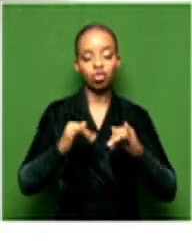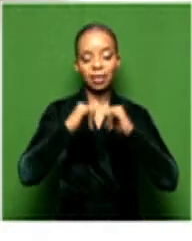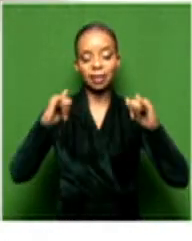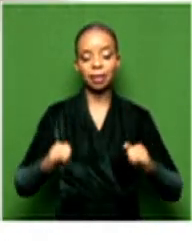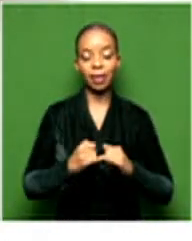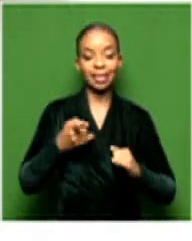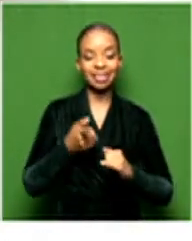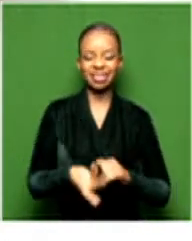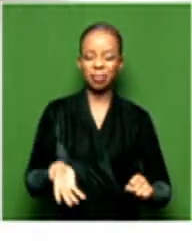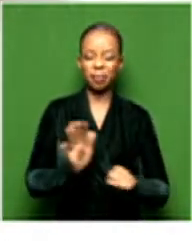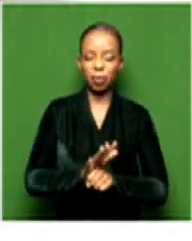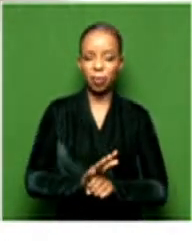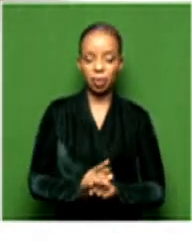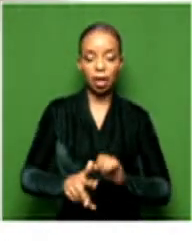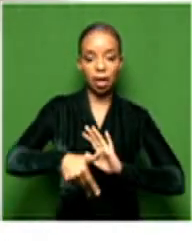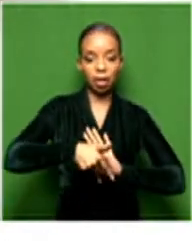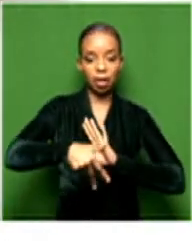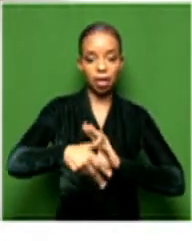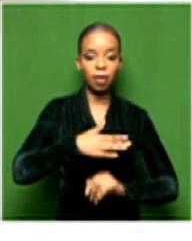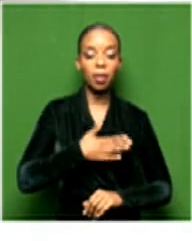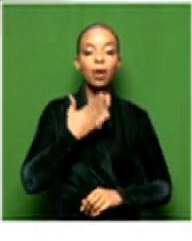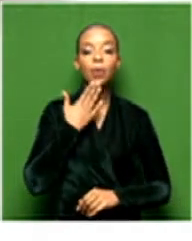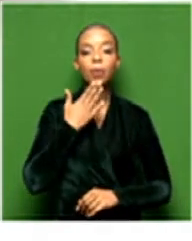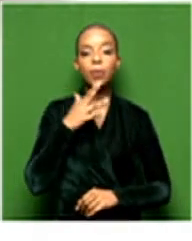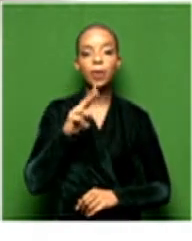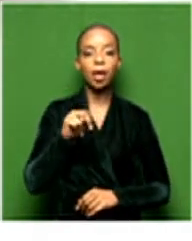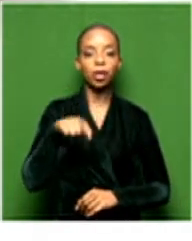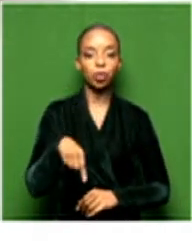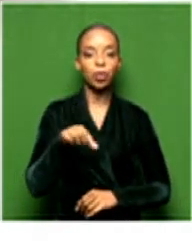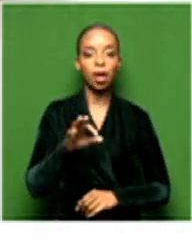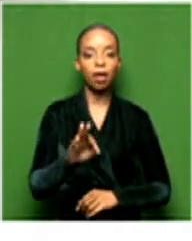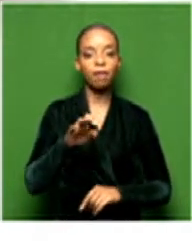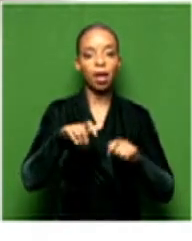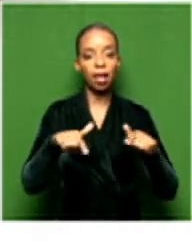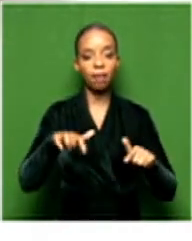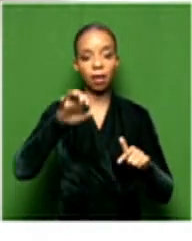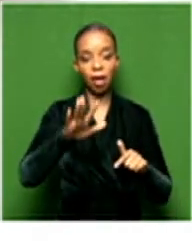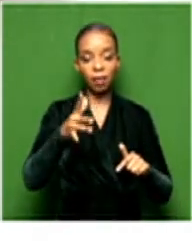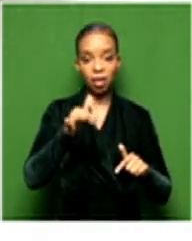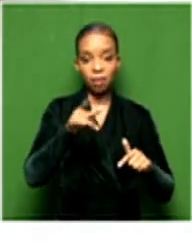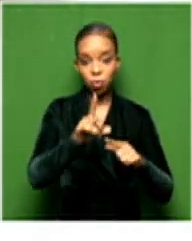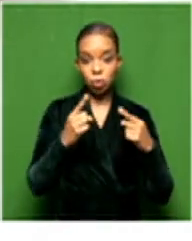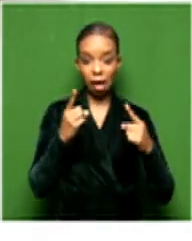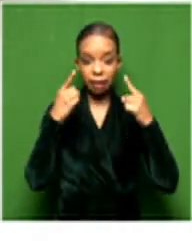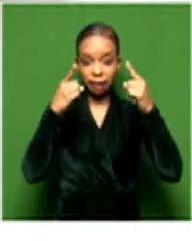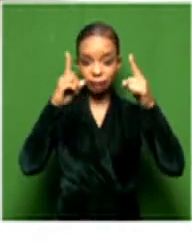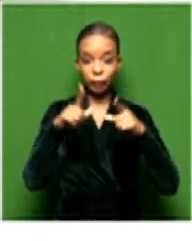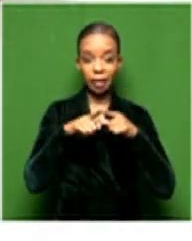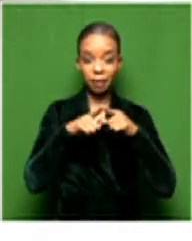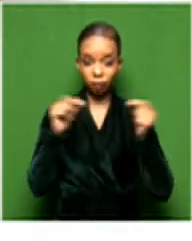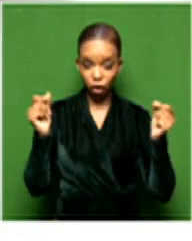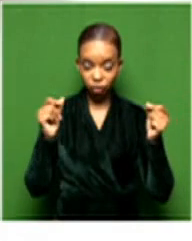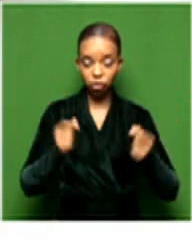fully accredited by the QCTO. It is on NQF level 5, and once you successfully complete that course, you will have